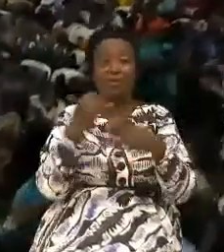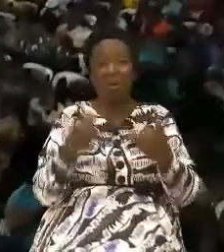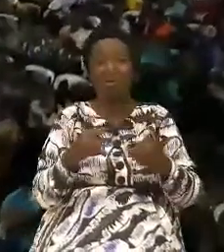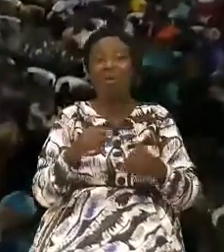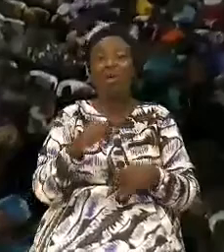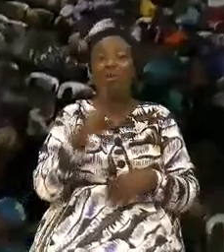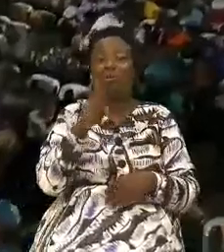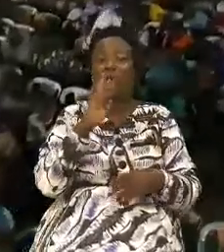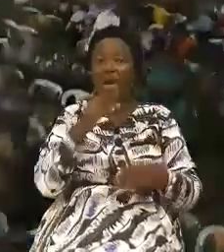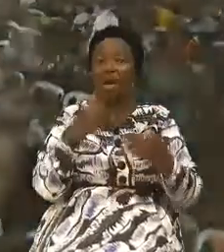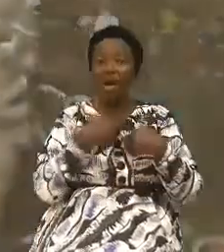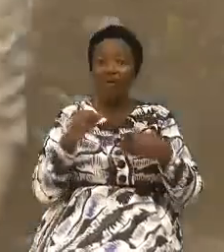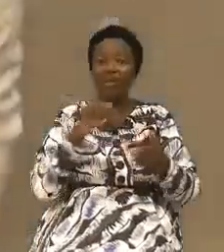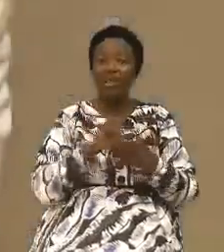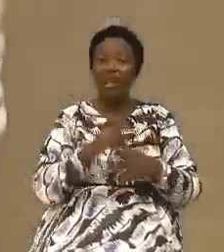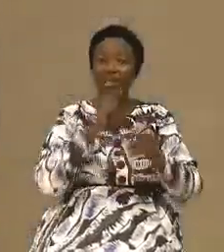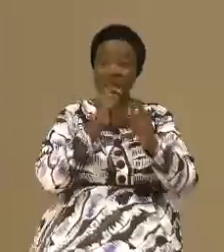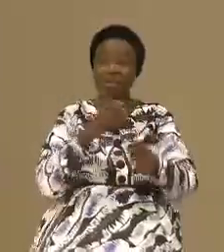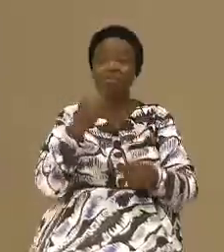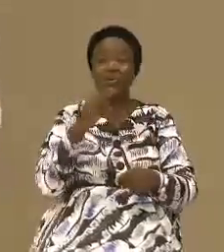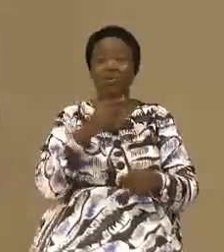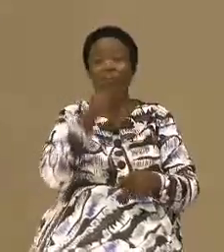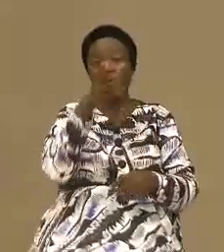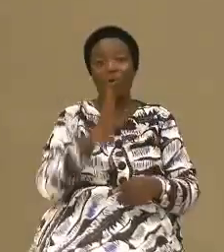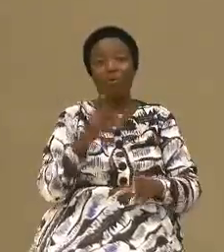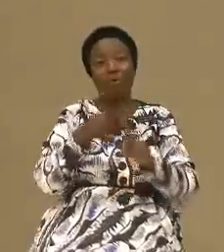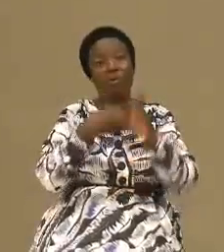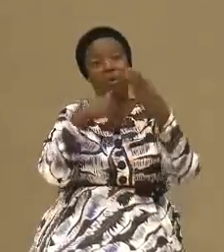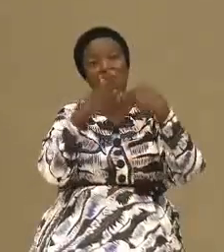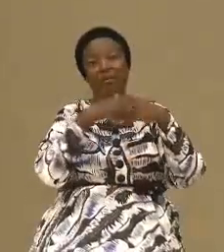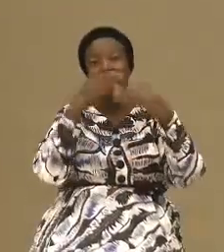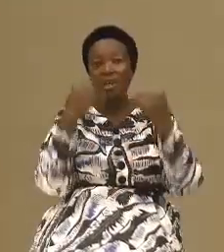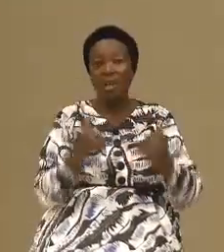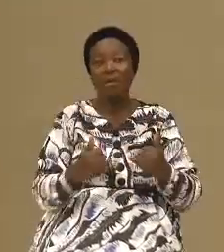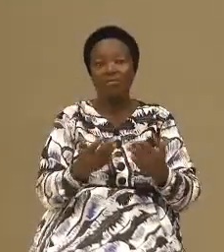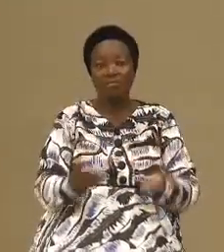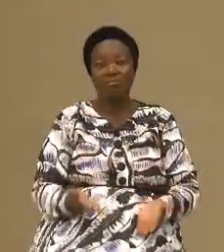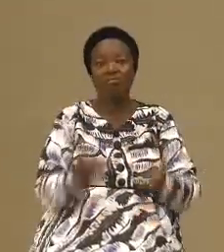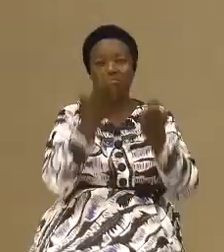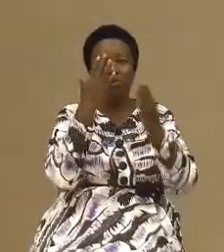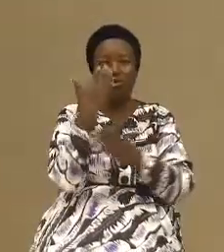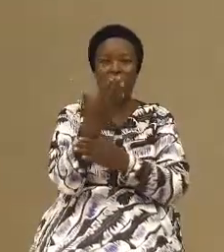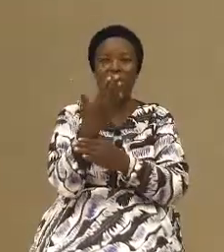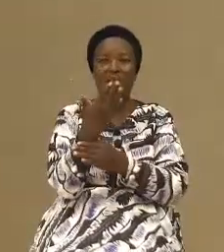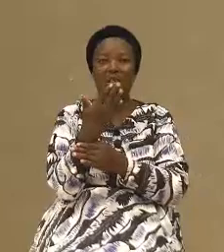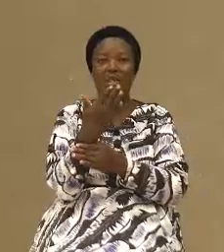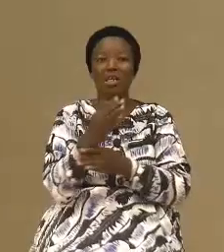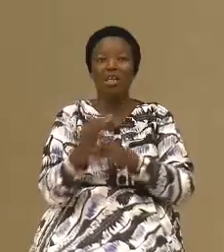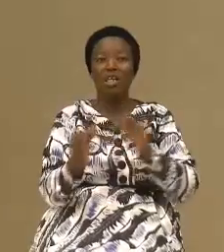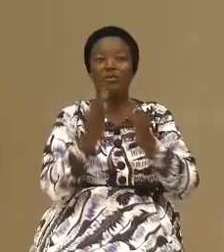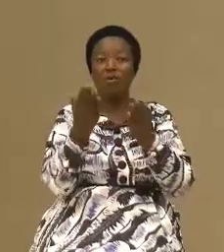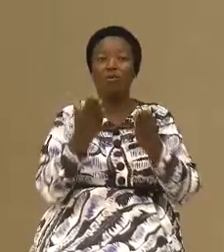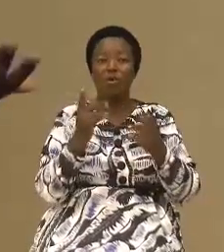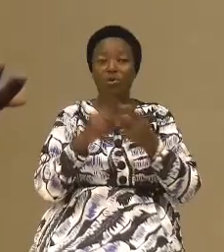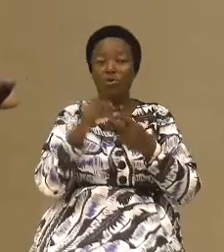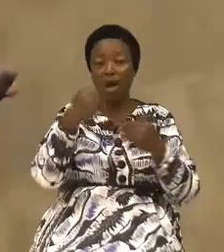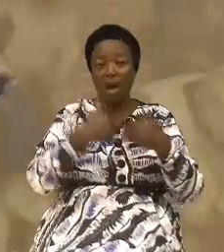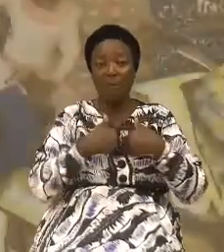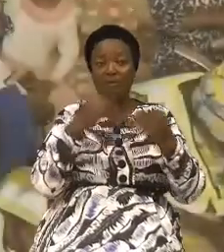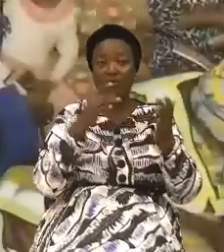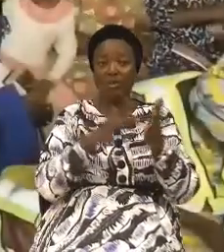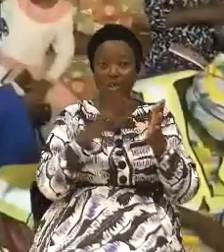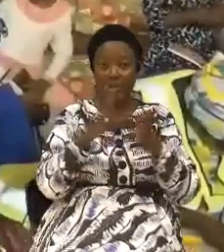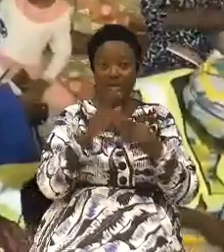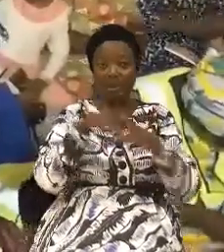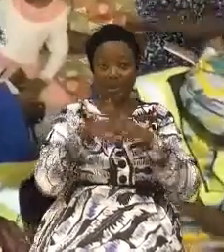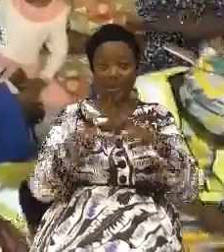the gift of God from heaven now. Raise up your hand wherever you are. It's yours. It's yours.